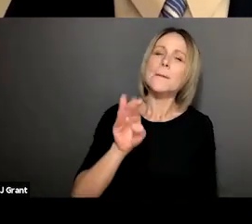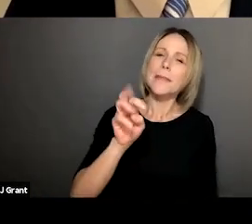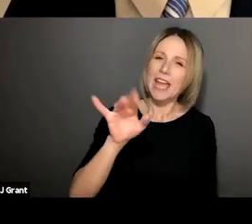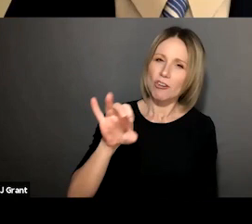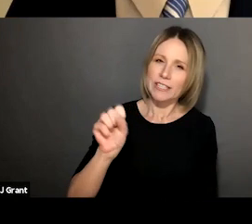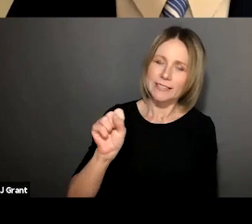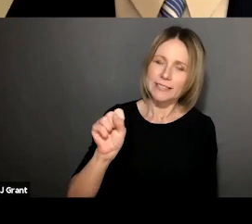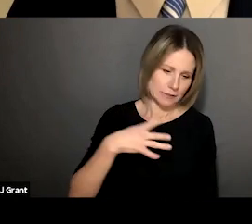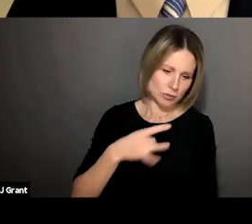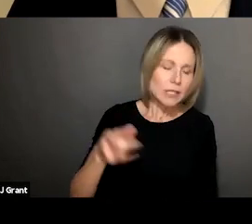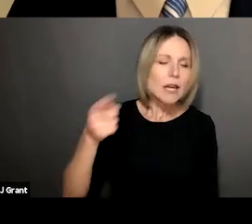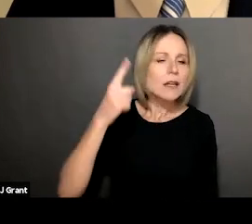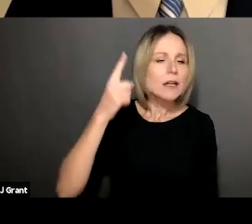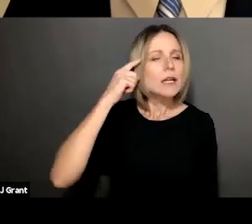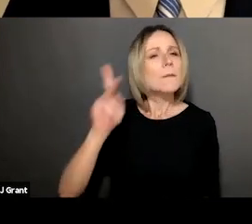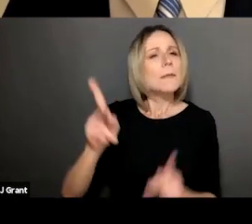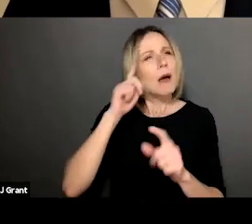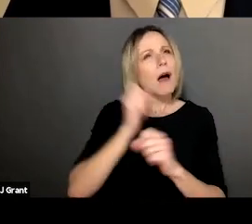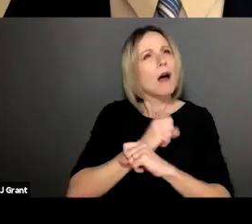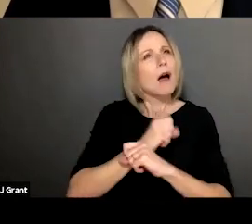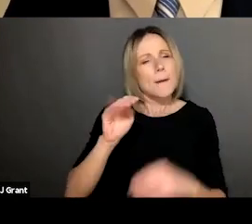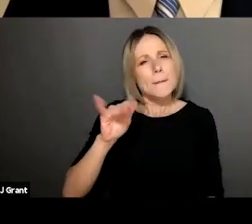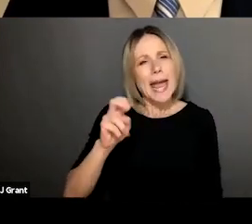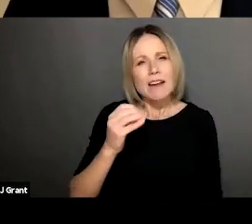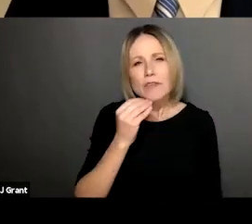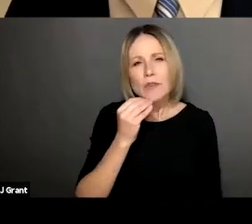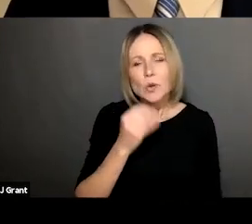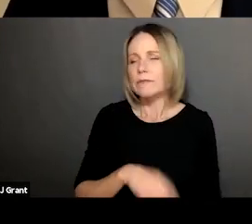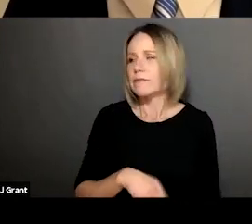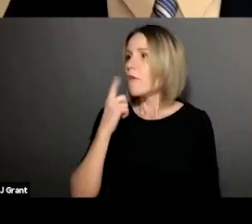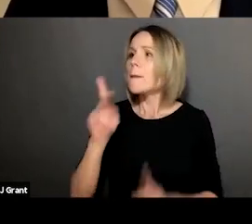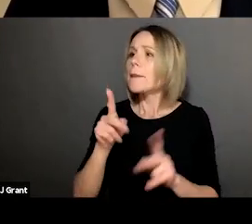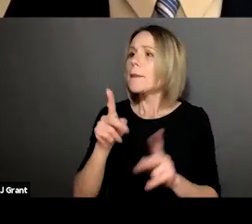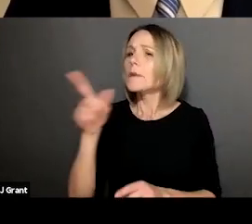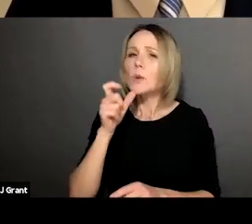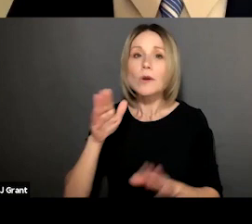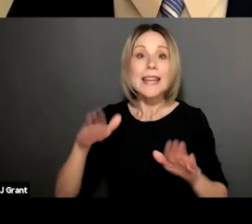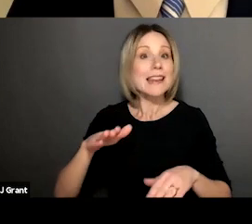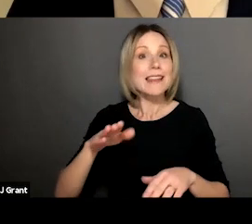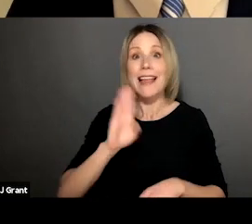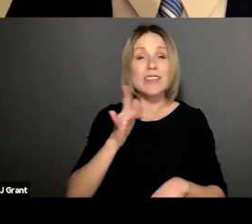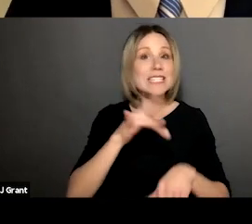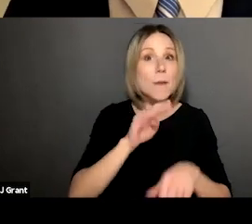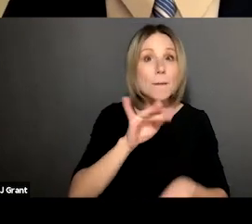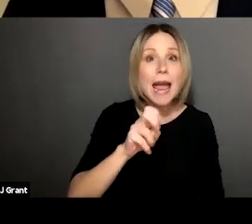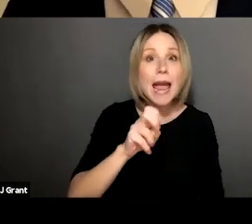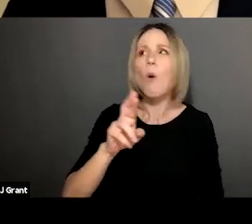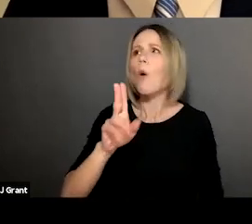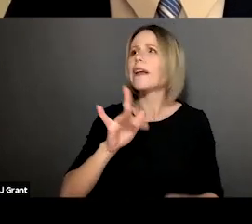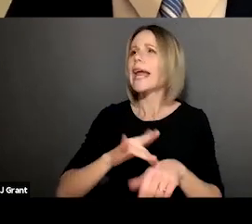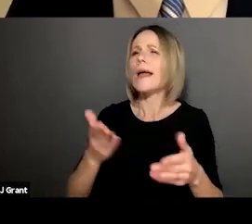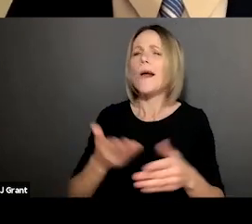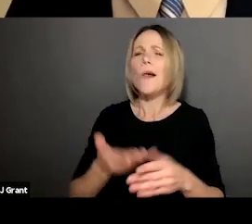especially people who either haven't been here or who haven't been here in a very long time, they really only generally have a couple of associations.